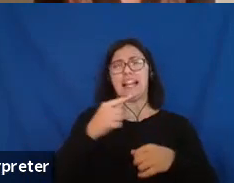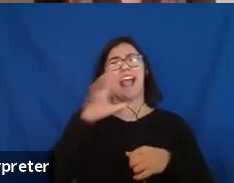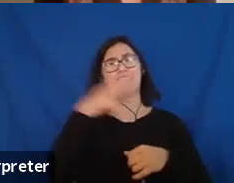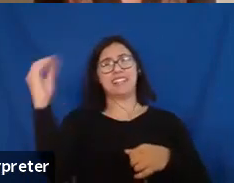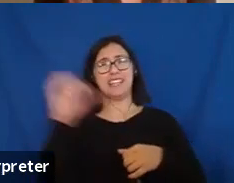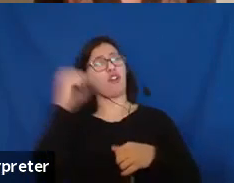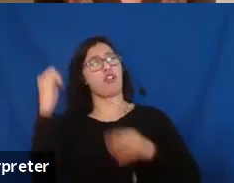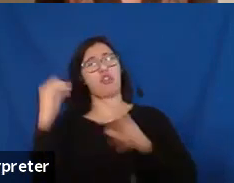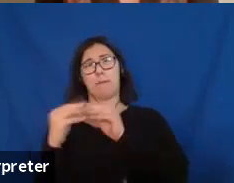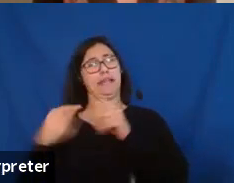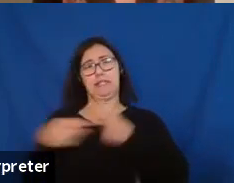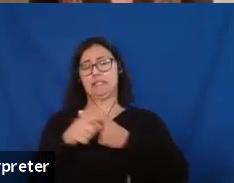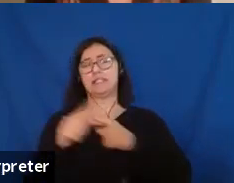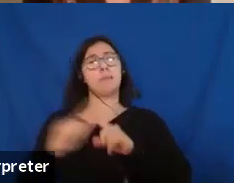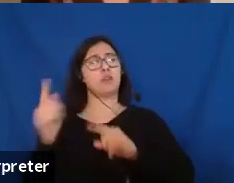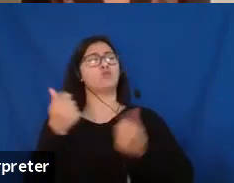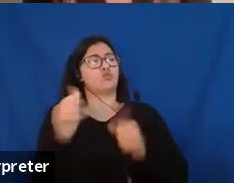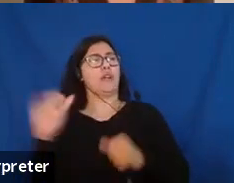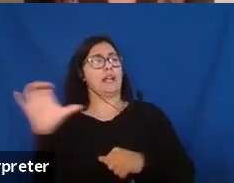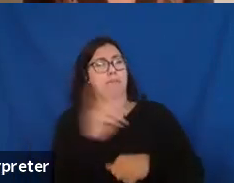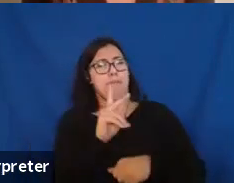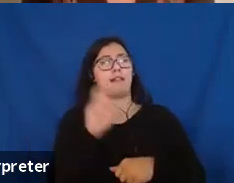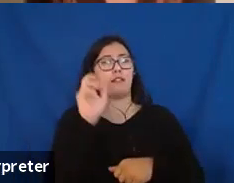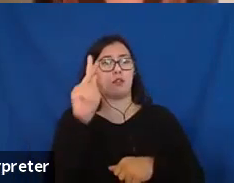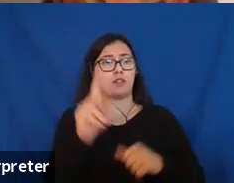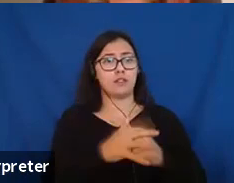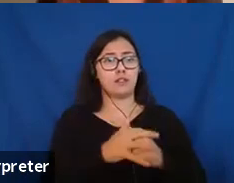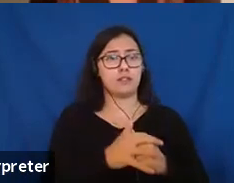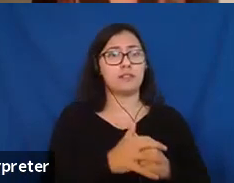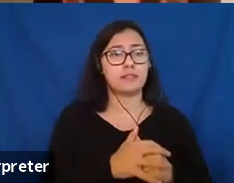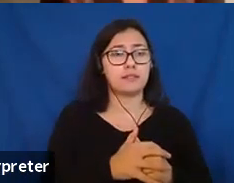wonderful. Bye-bye. Thanks for letting me know, Julia. Did you bring me a bag?